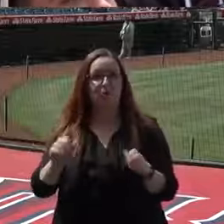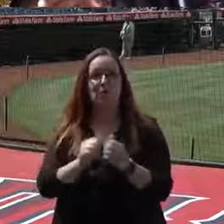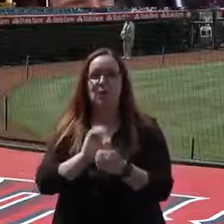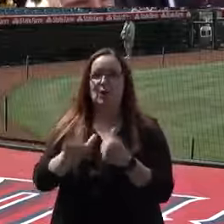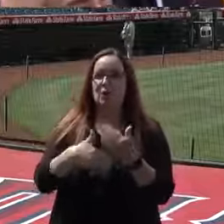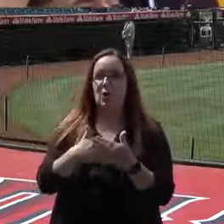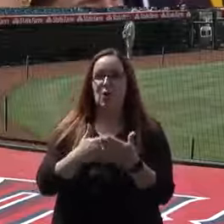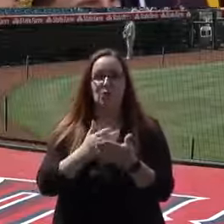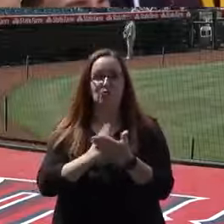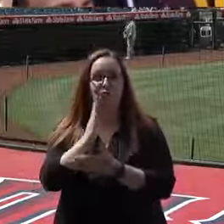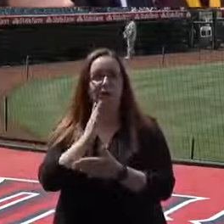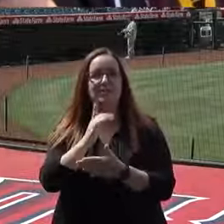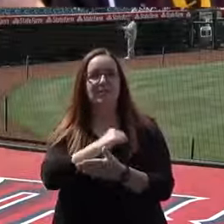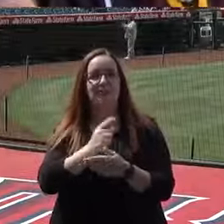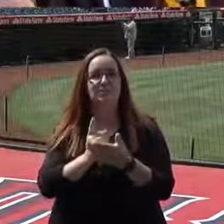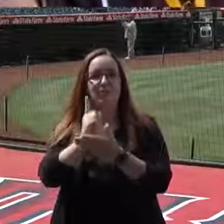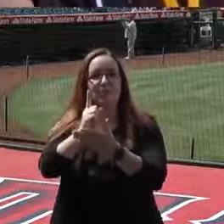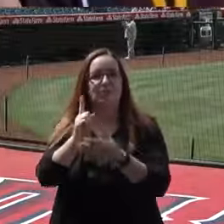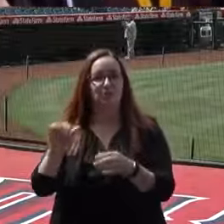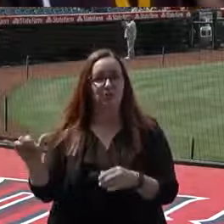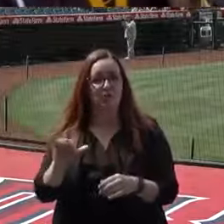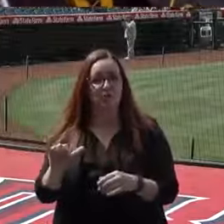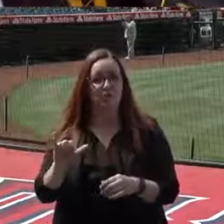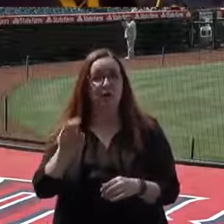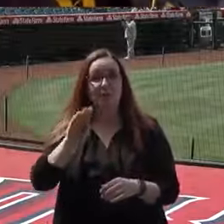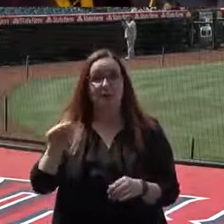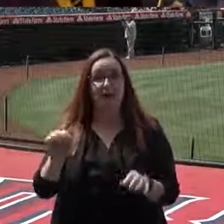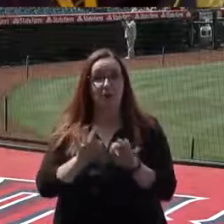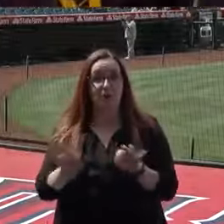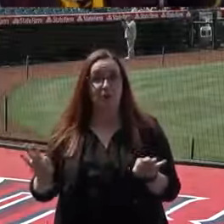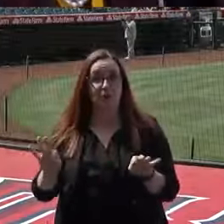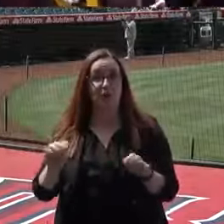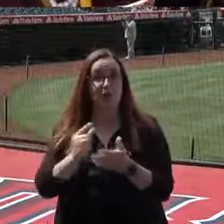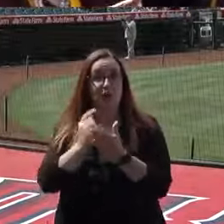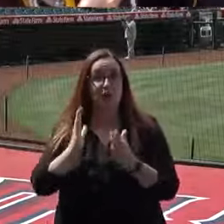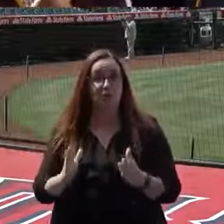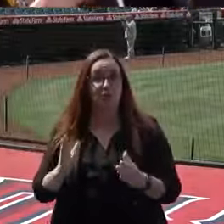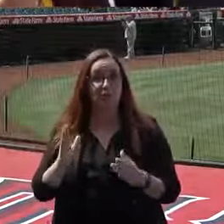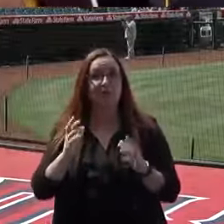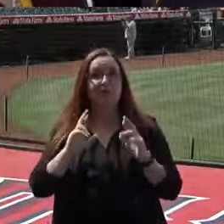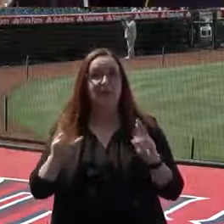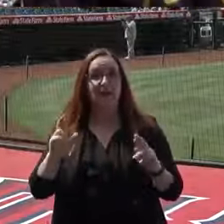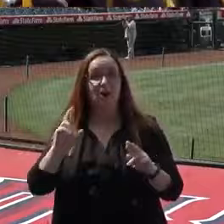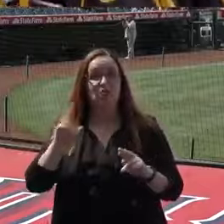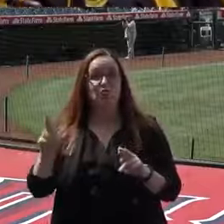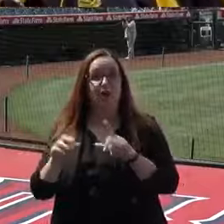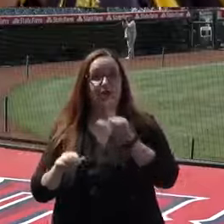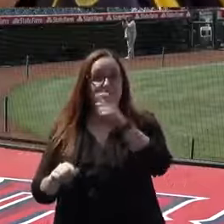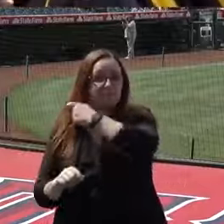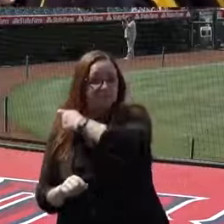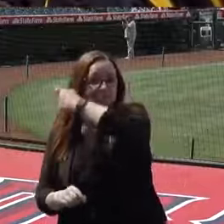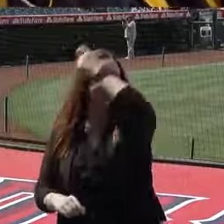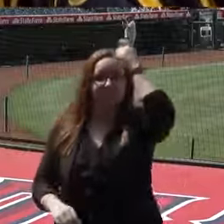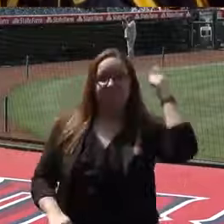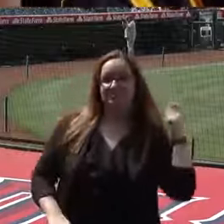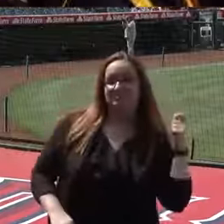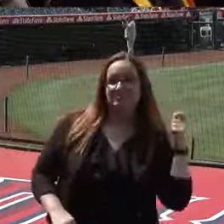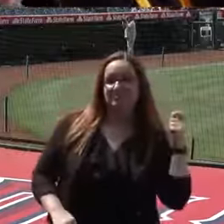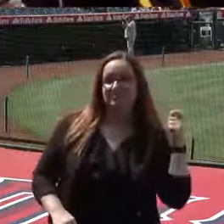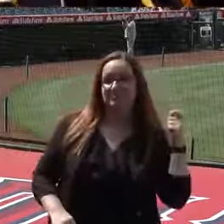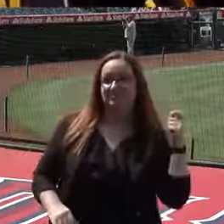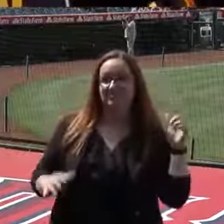rights and privileges thereto. Baccalaureate graduates, you may now move your tassel to the left side of your cap.